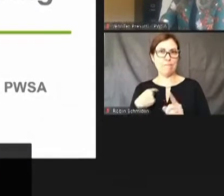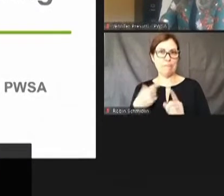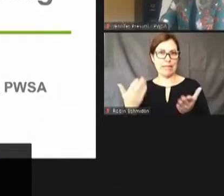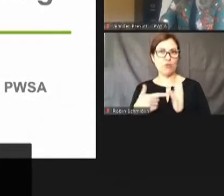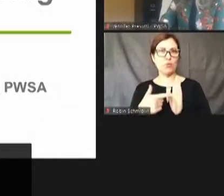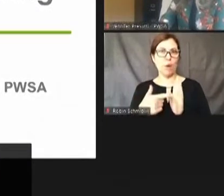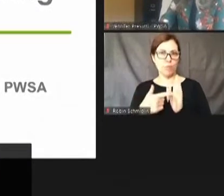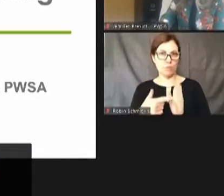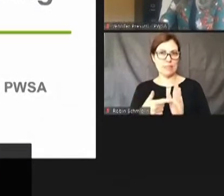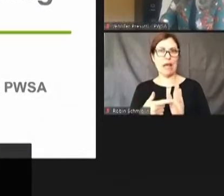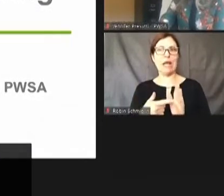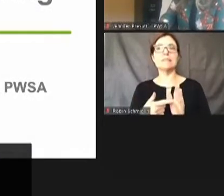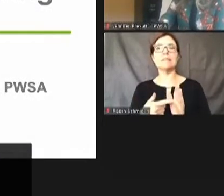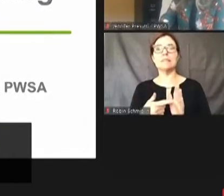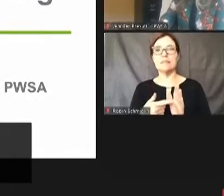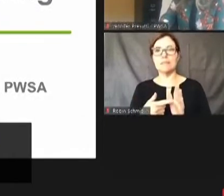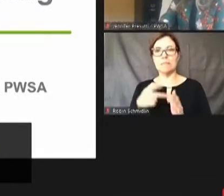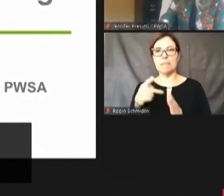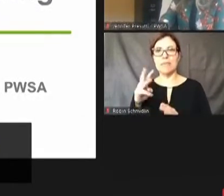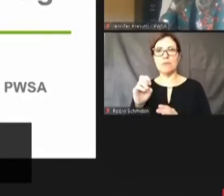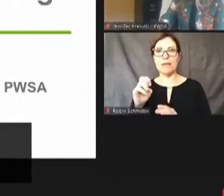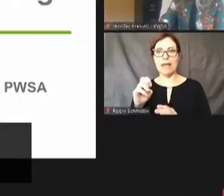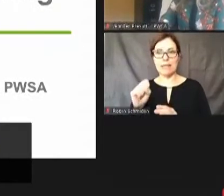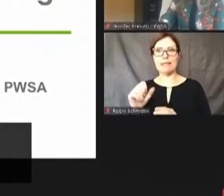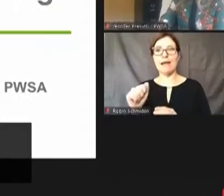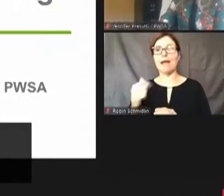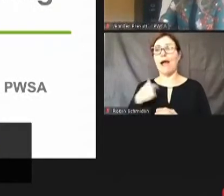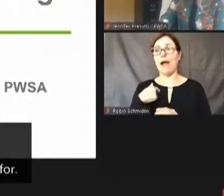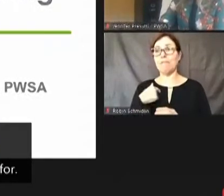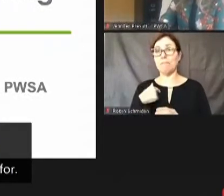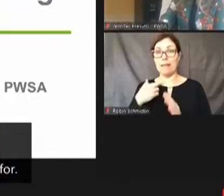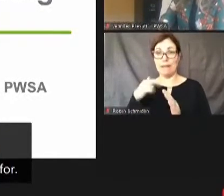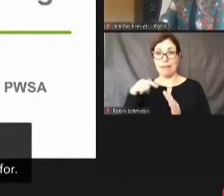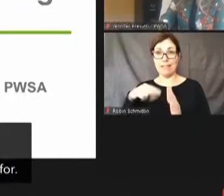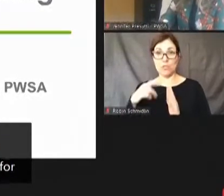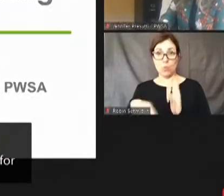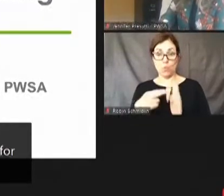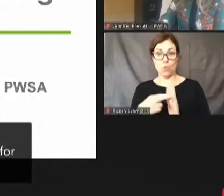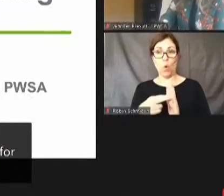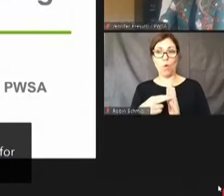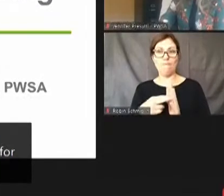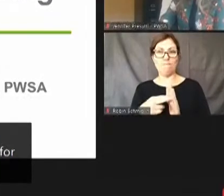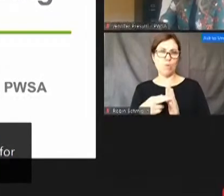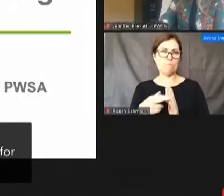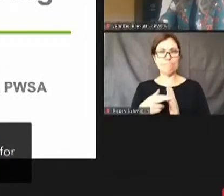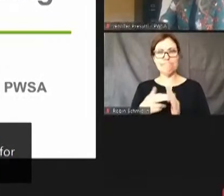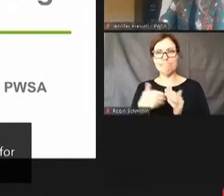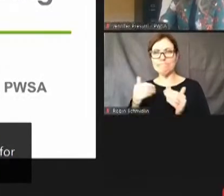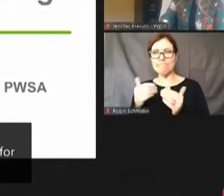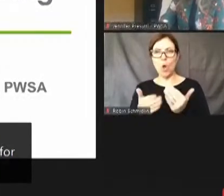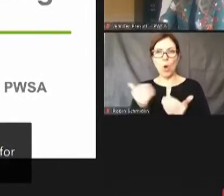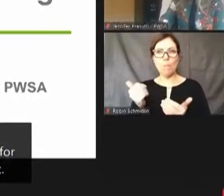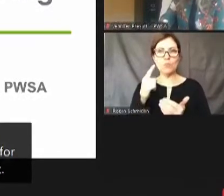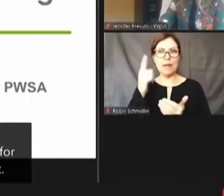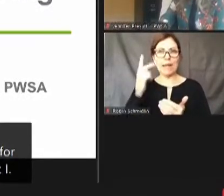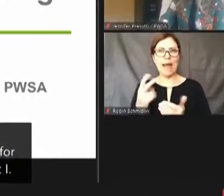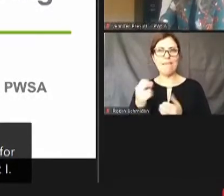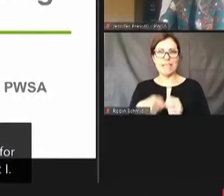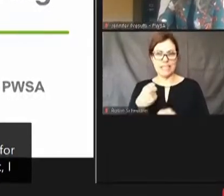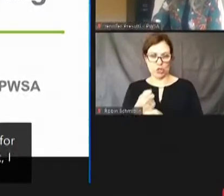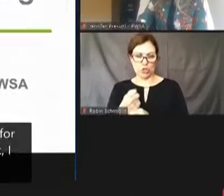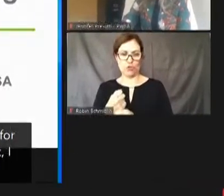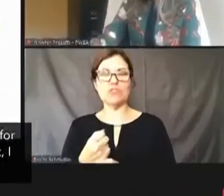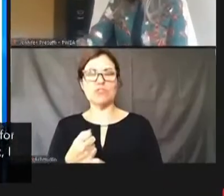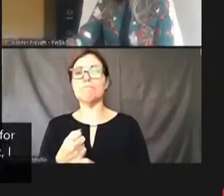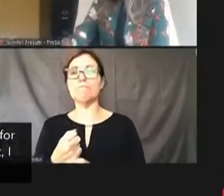this role as the Chief Executive at PWSA for approaching a year and a half. And just at the outset, I want to